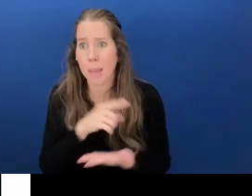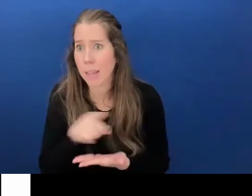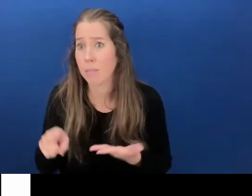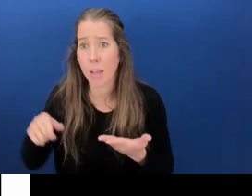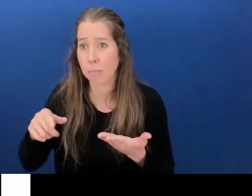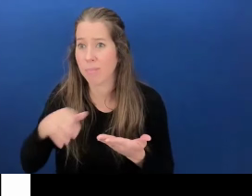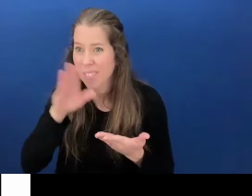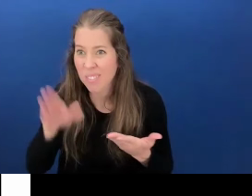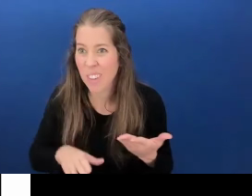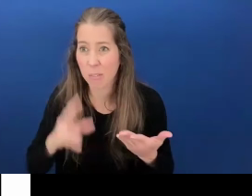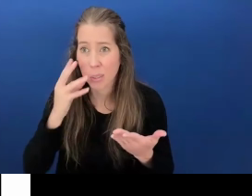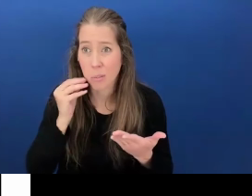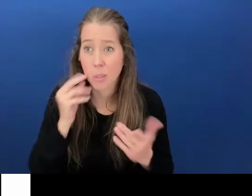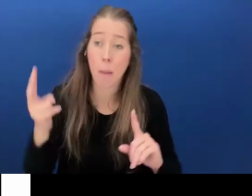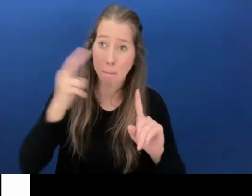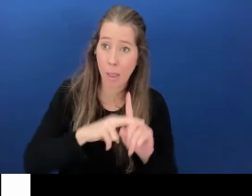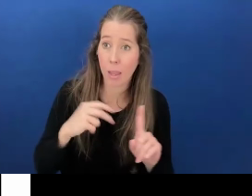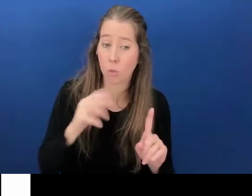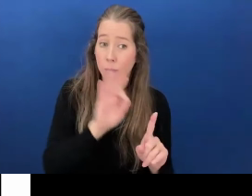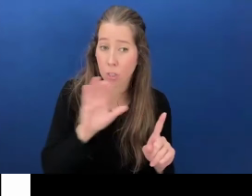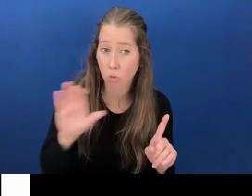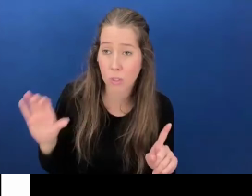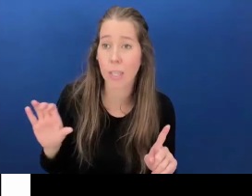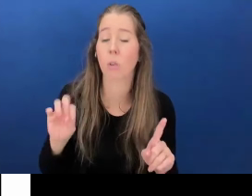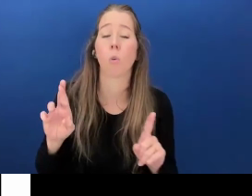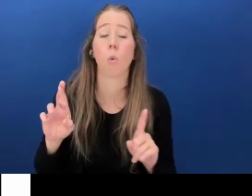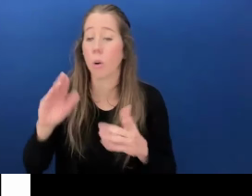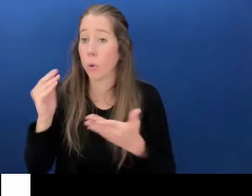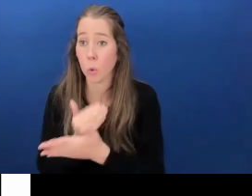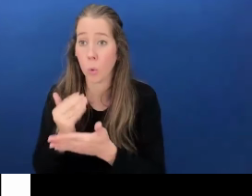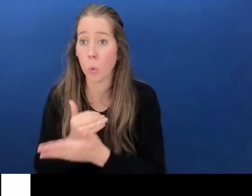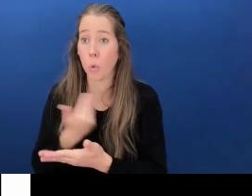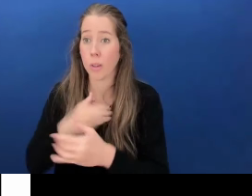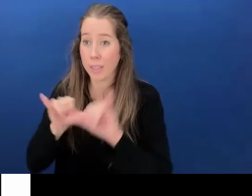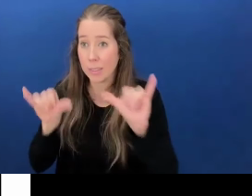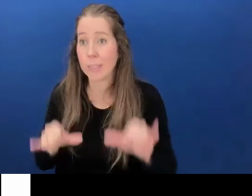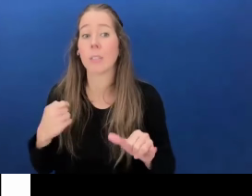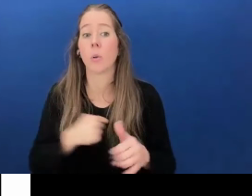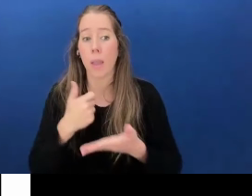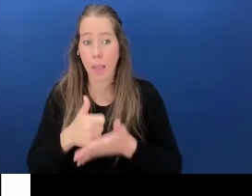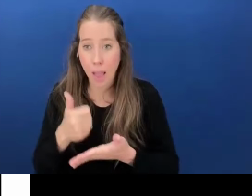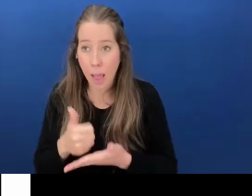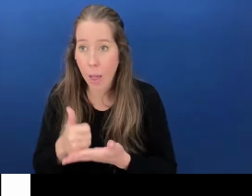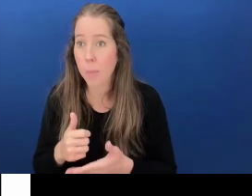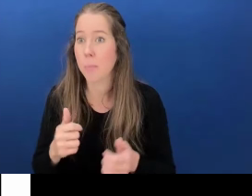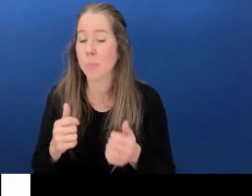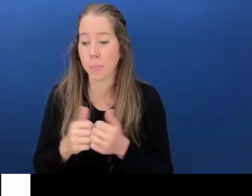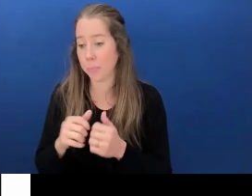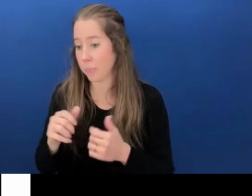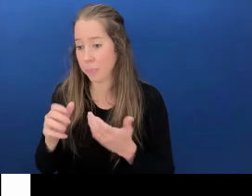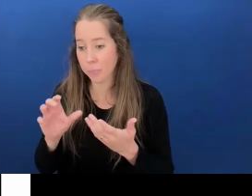Fresno City or are brand new to our system. So we help them with all of that process, completed the campus orientation with